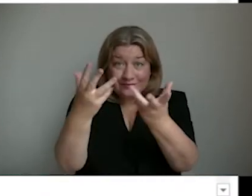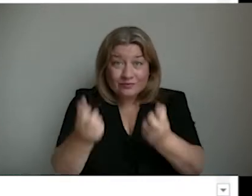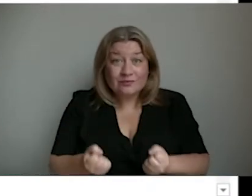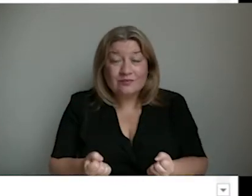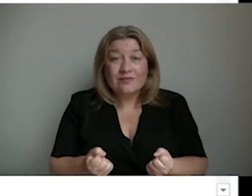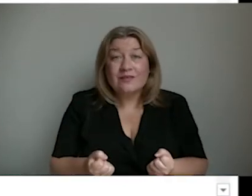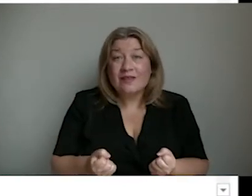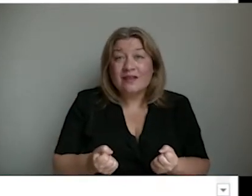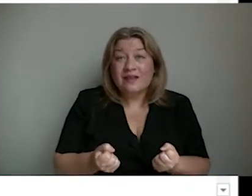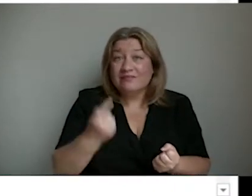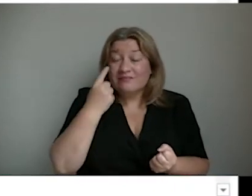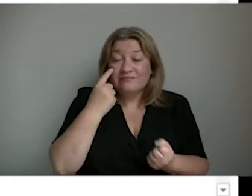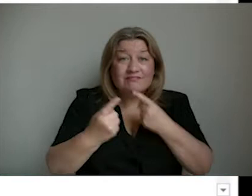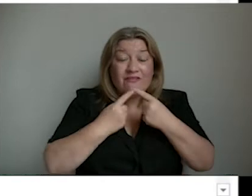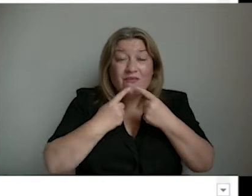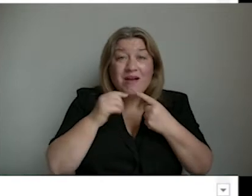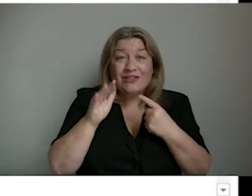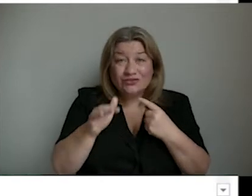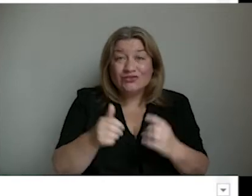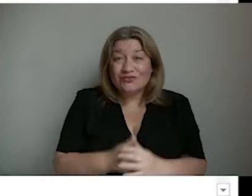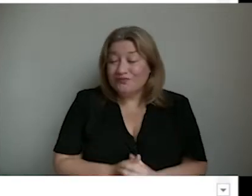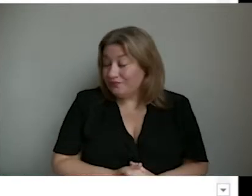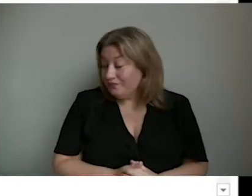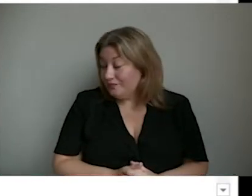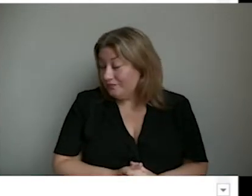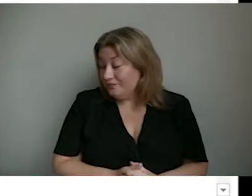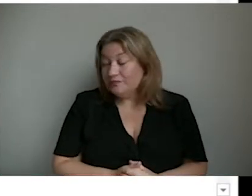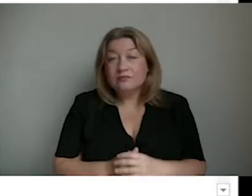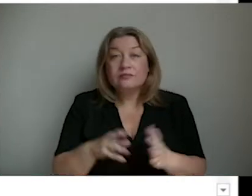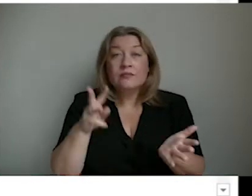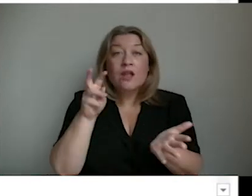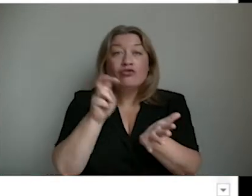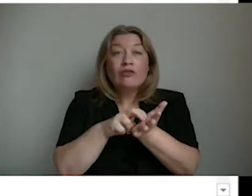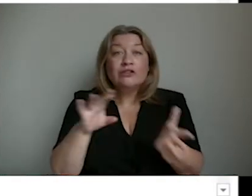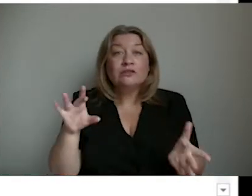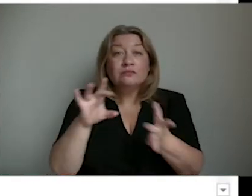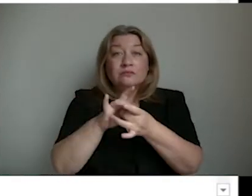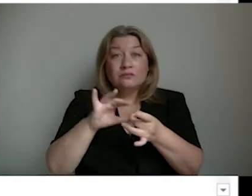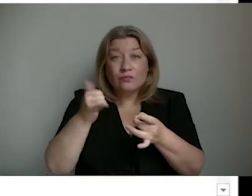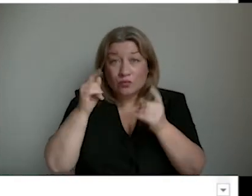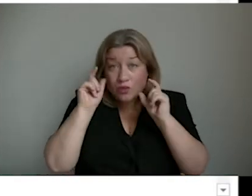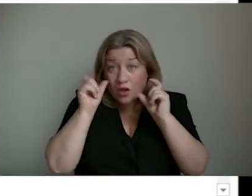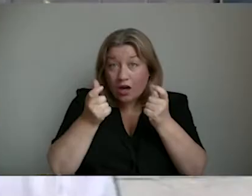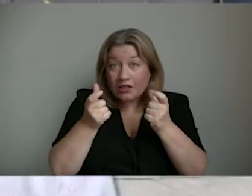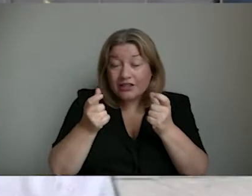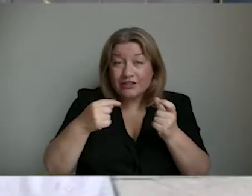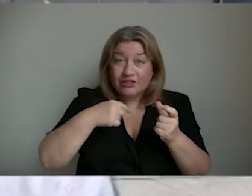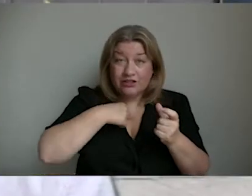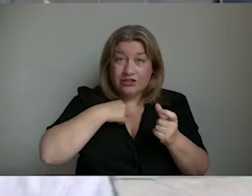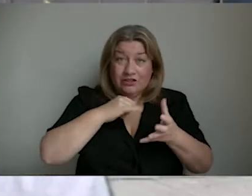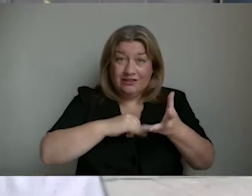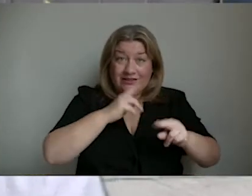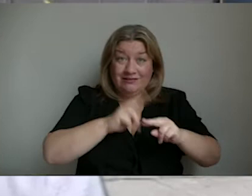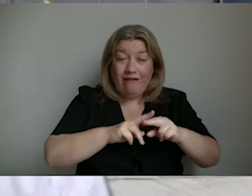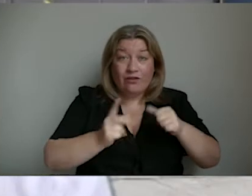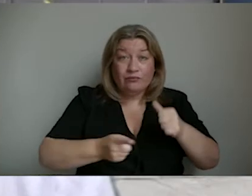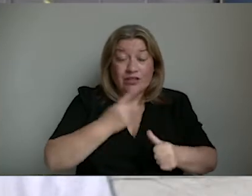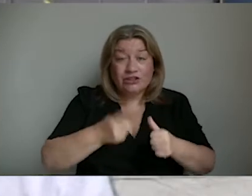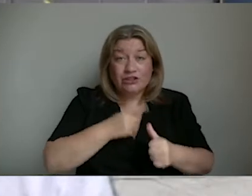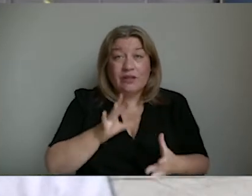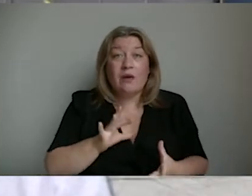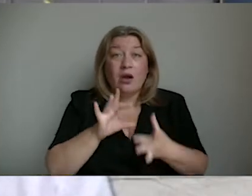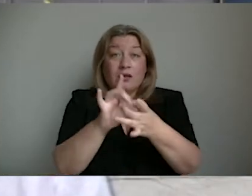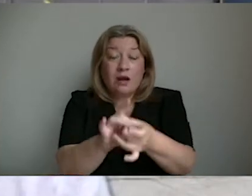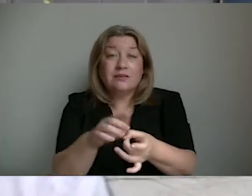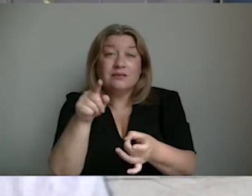who the job's with, the company, the closing date, and also once you're registered with us, the team will start to get in touch with